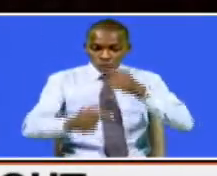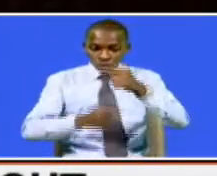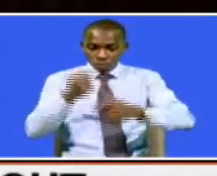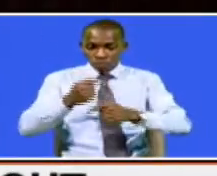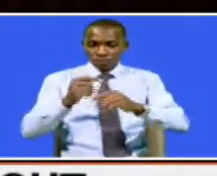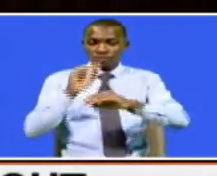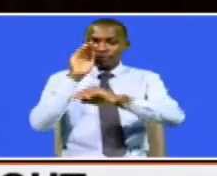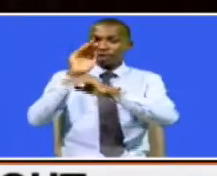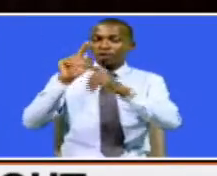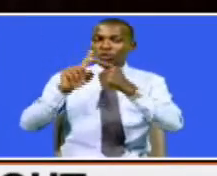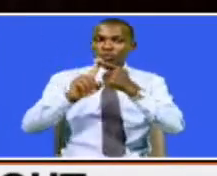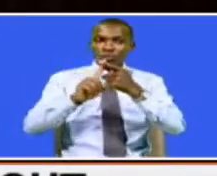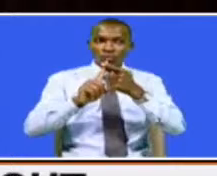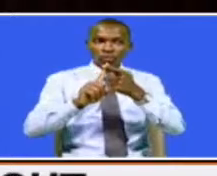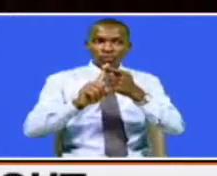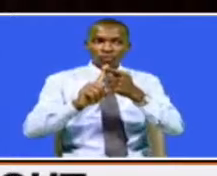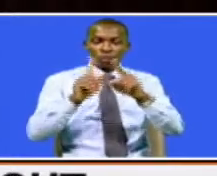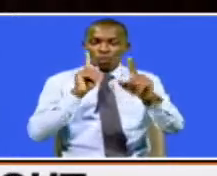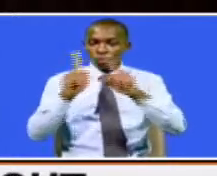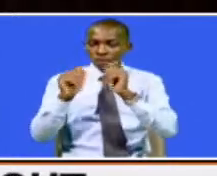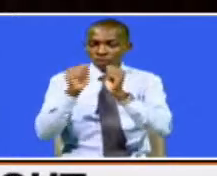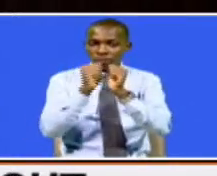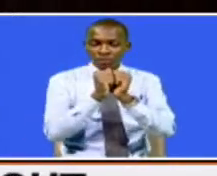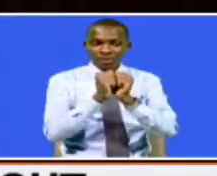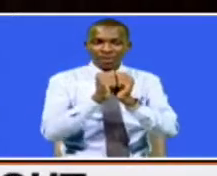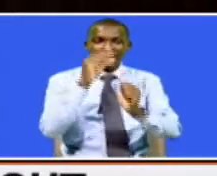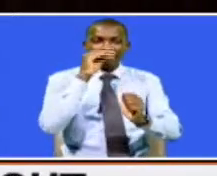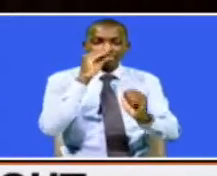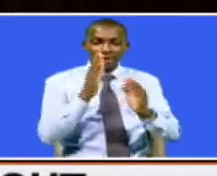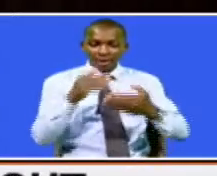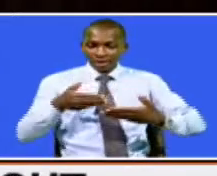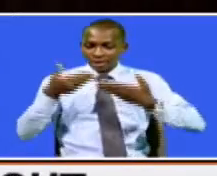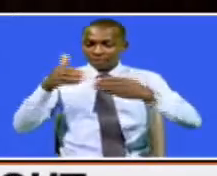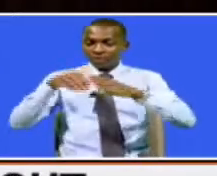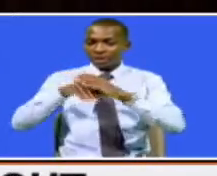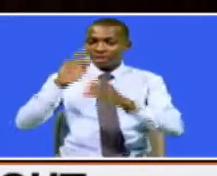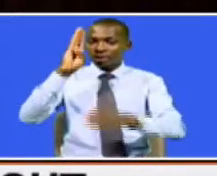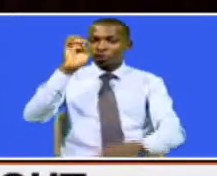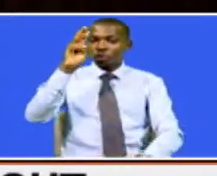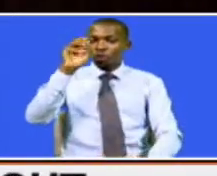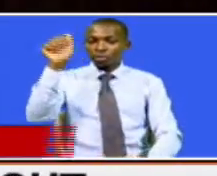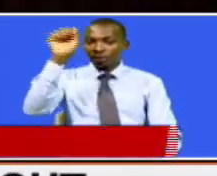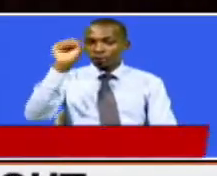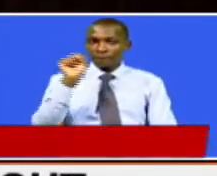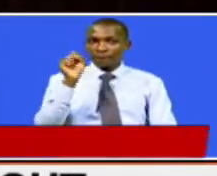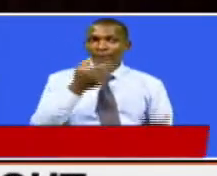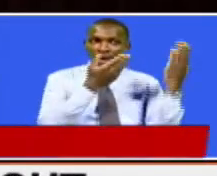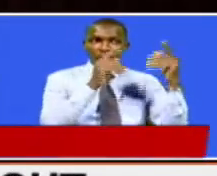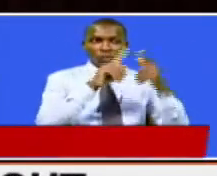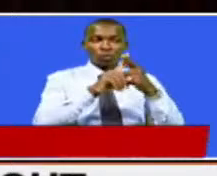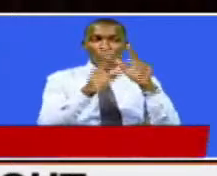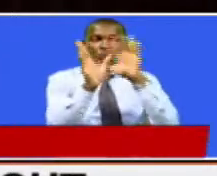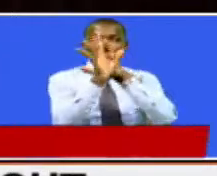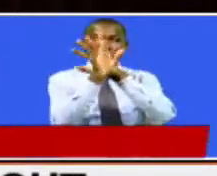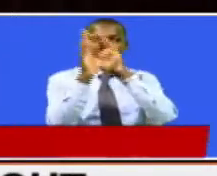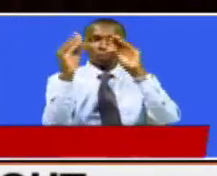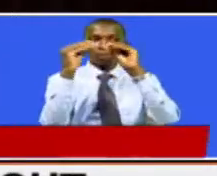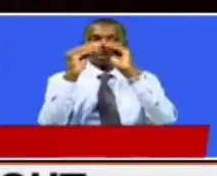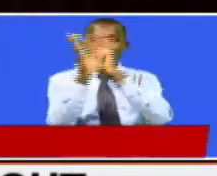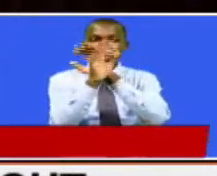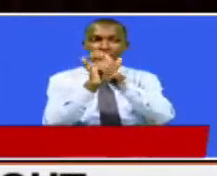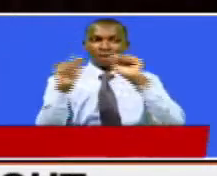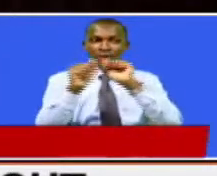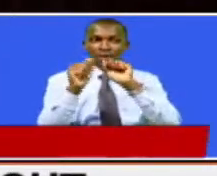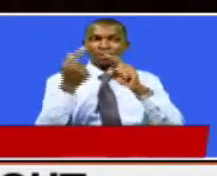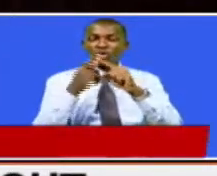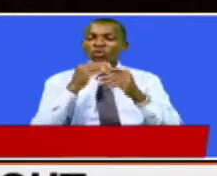for reconciliation. In a recent speech he gave at the BOMAs, he said, I hope to be a president for all Kenyans and to not